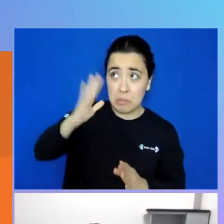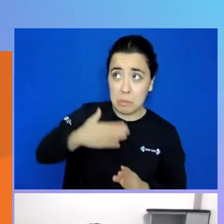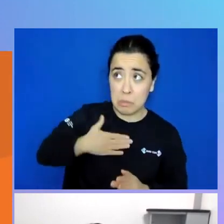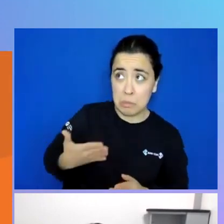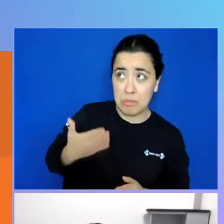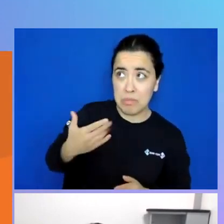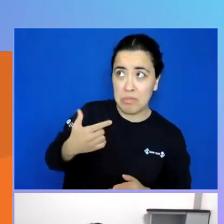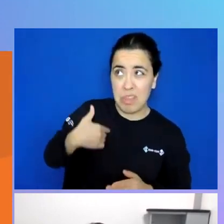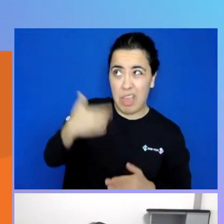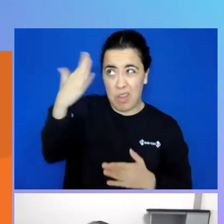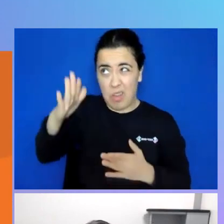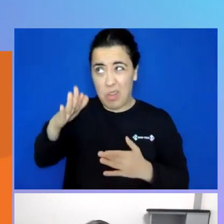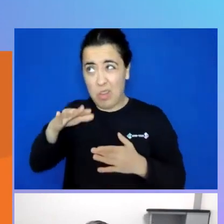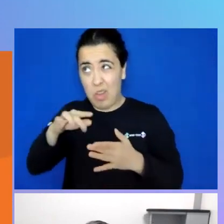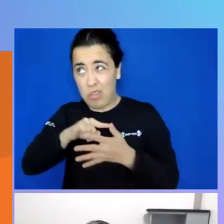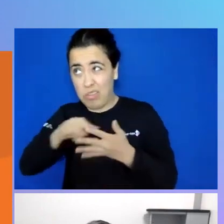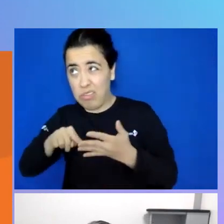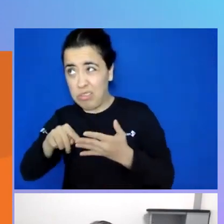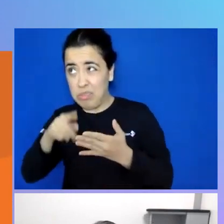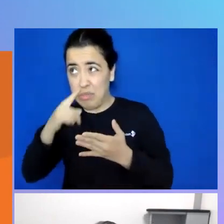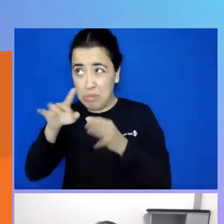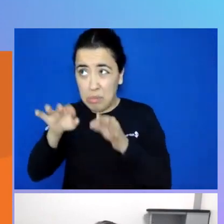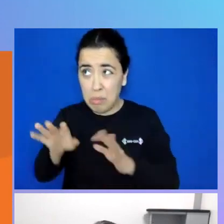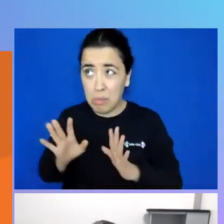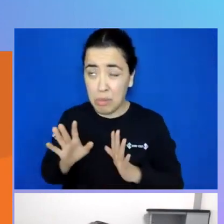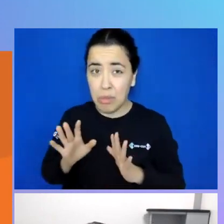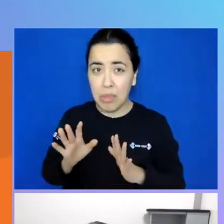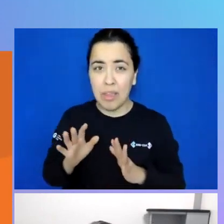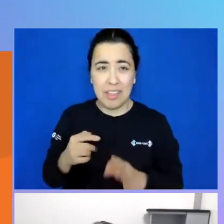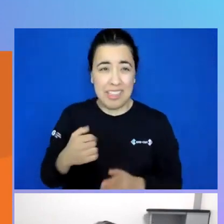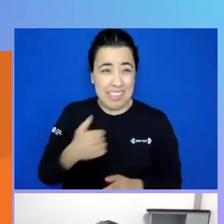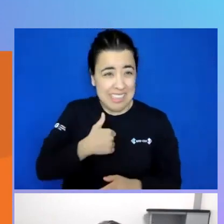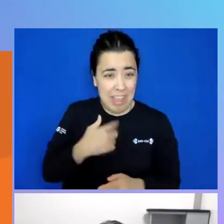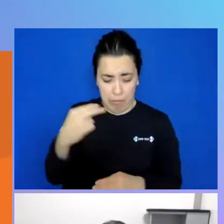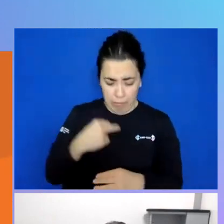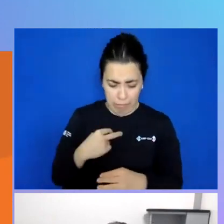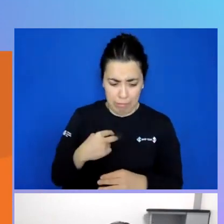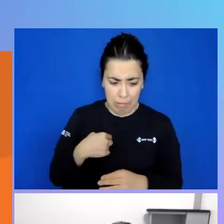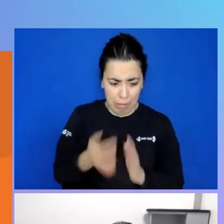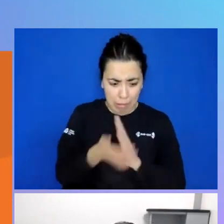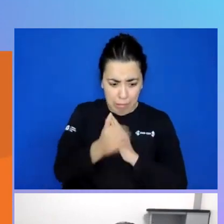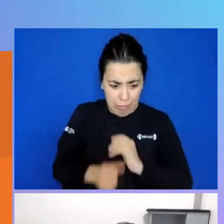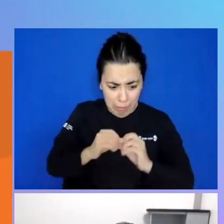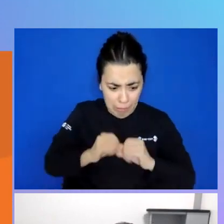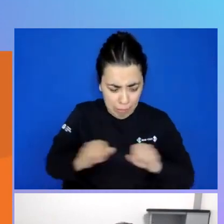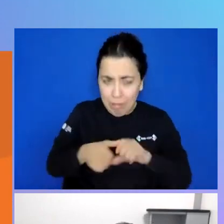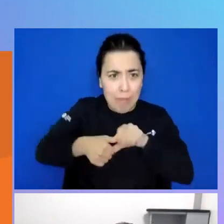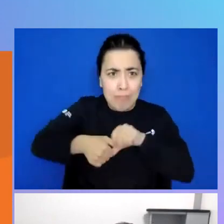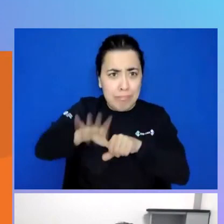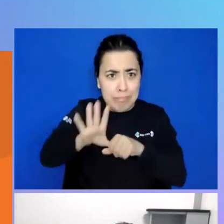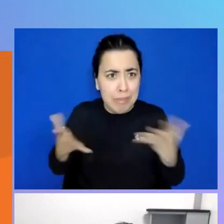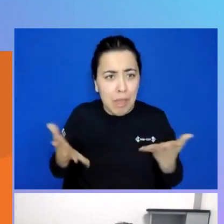I think it makes us feel like we're incompetent. I think this is a very human thing.